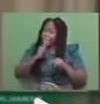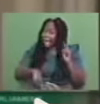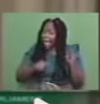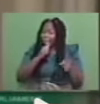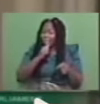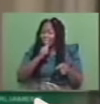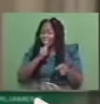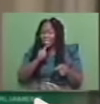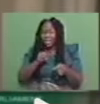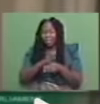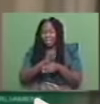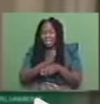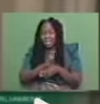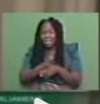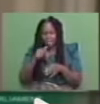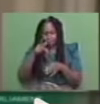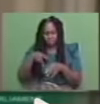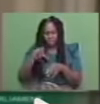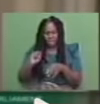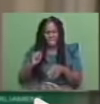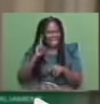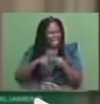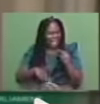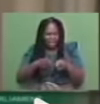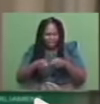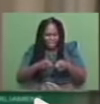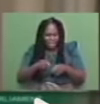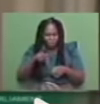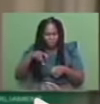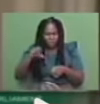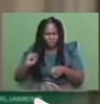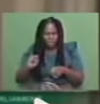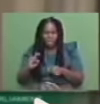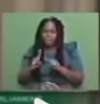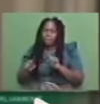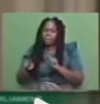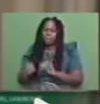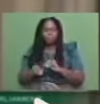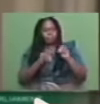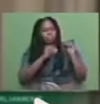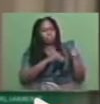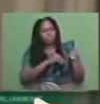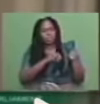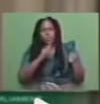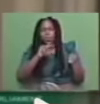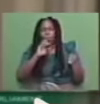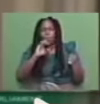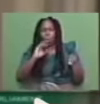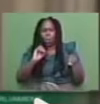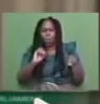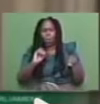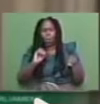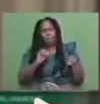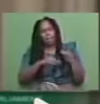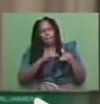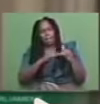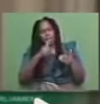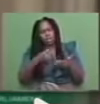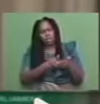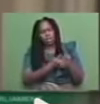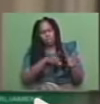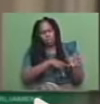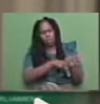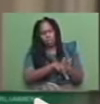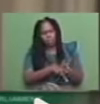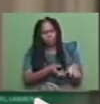seem to be making any sense at all. So a ferry port in Toco is an achievement. No ferry, no port. You talk about